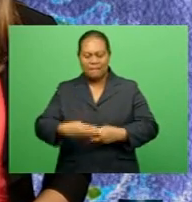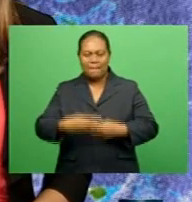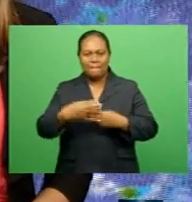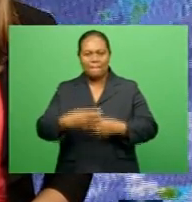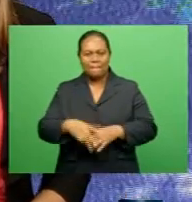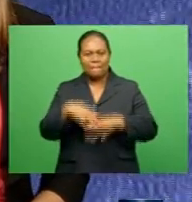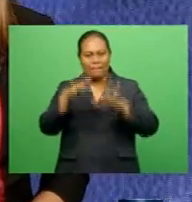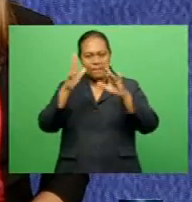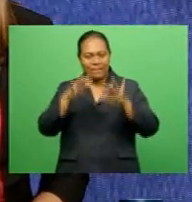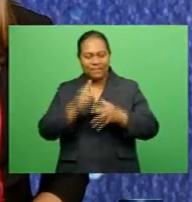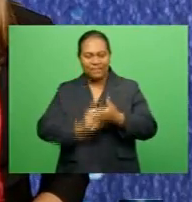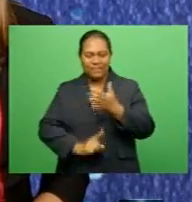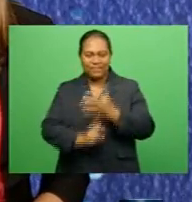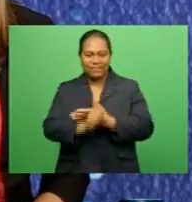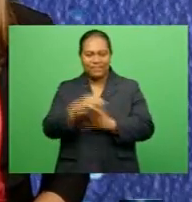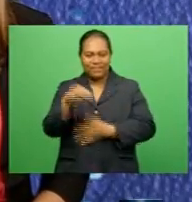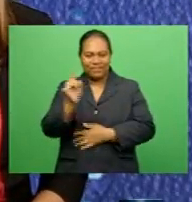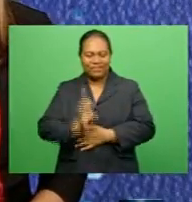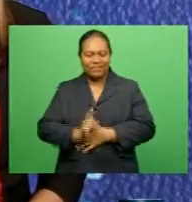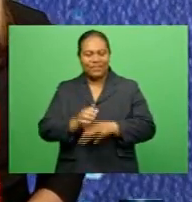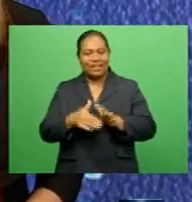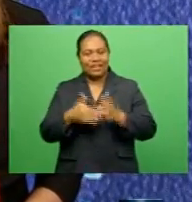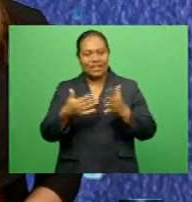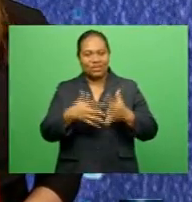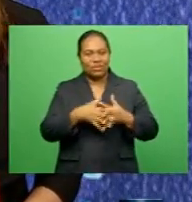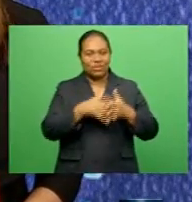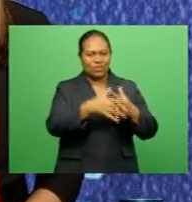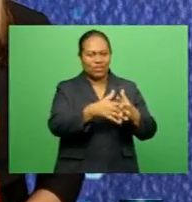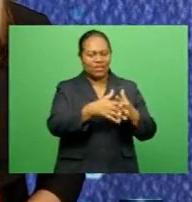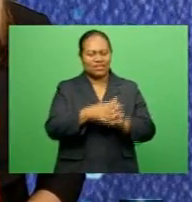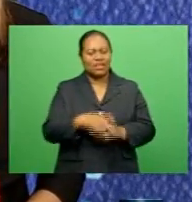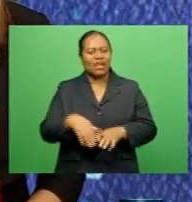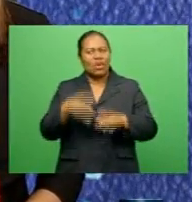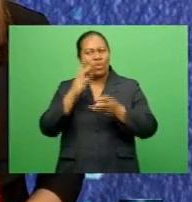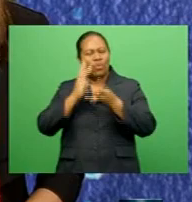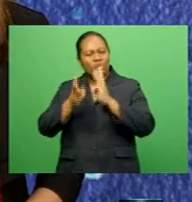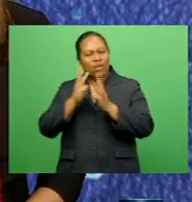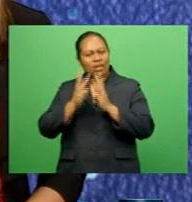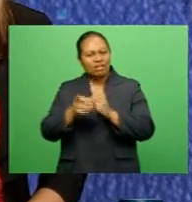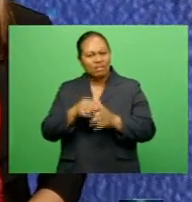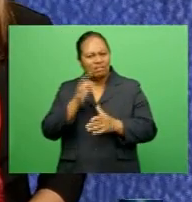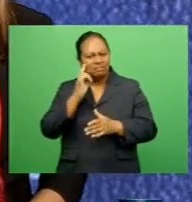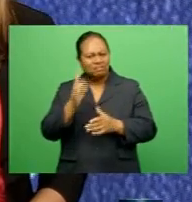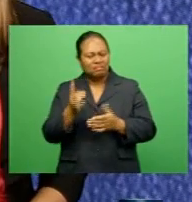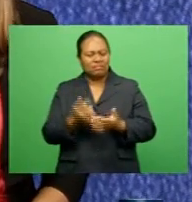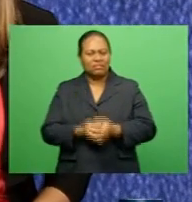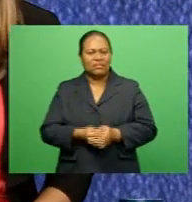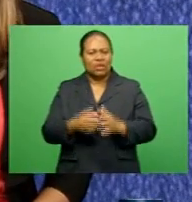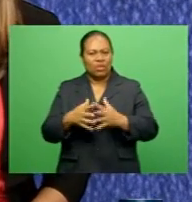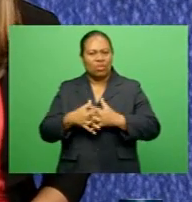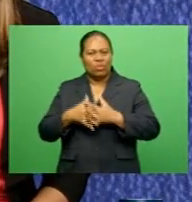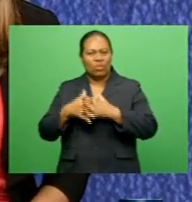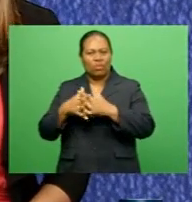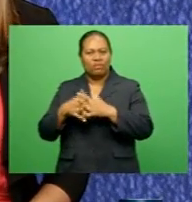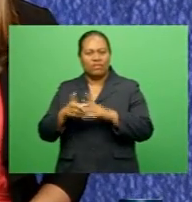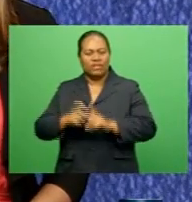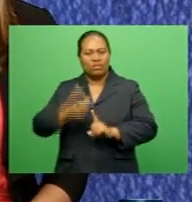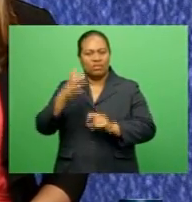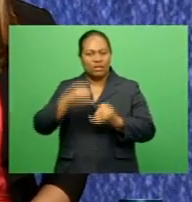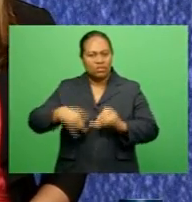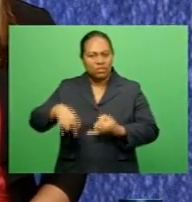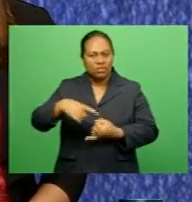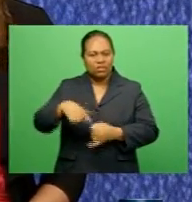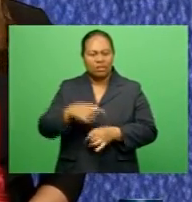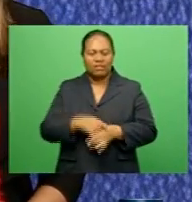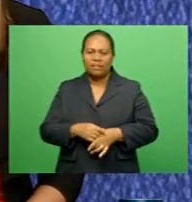the day. Let's quickly hop on to the Western Division. The weather was somewhat subtle. Eastwards from Peck Harbour to Suva, the